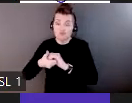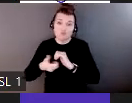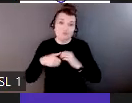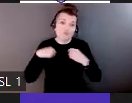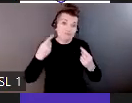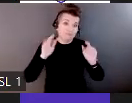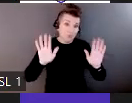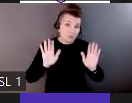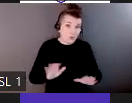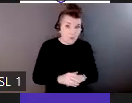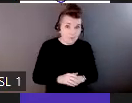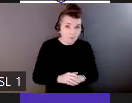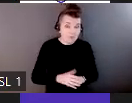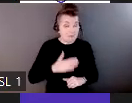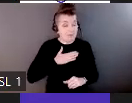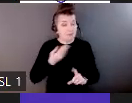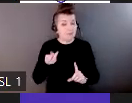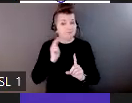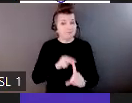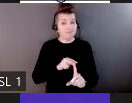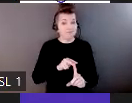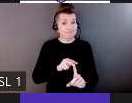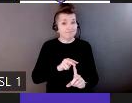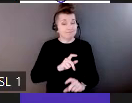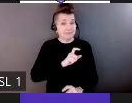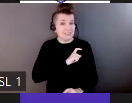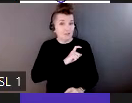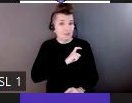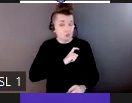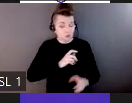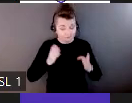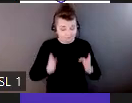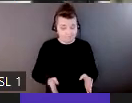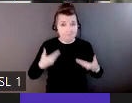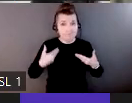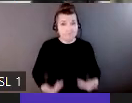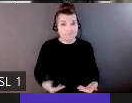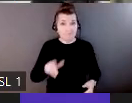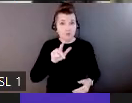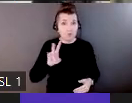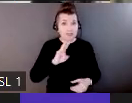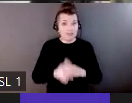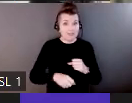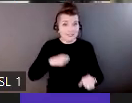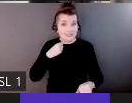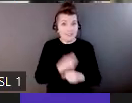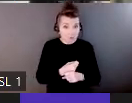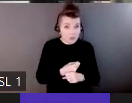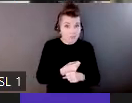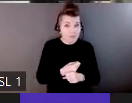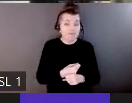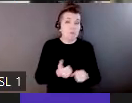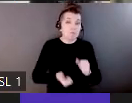That's it. That's my perspective as a police officer with 27 years, and a majority of which I've dealt with